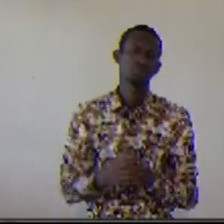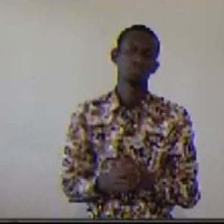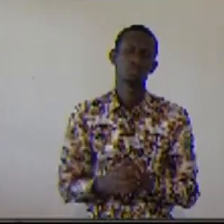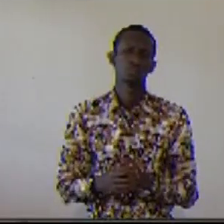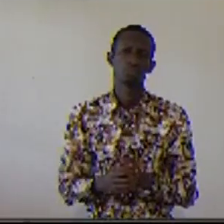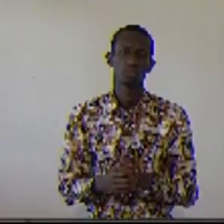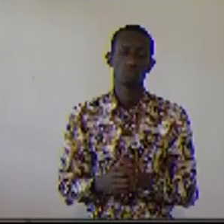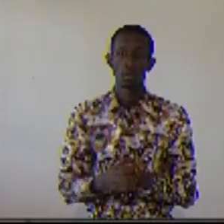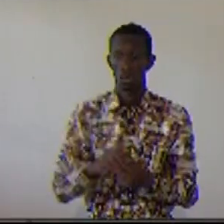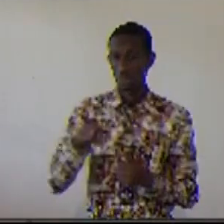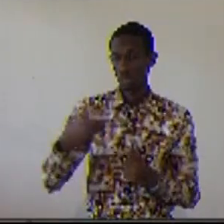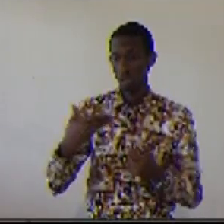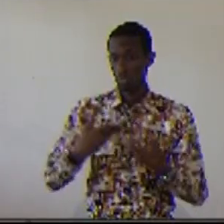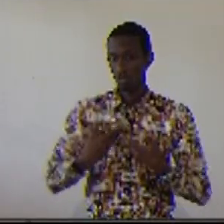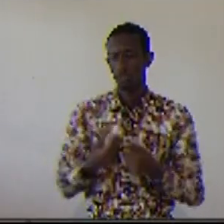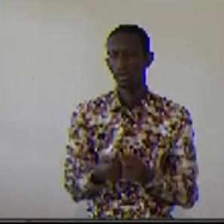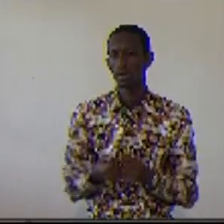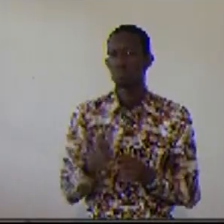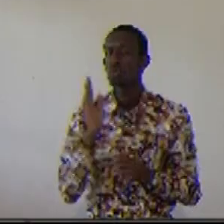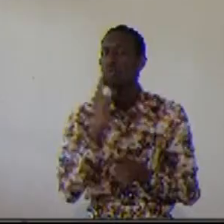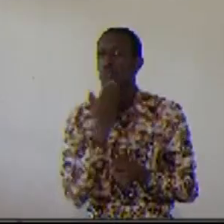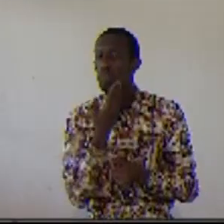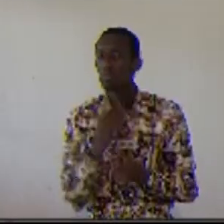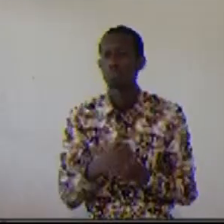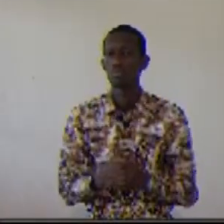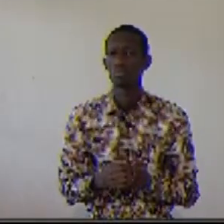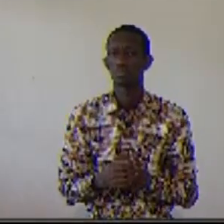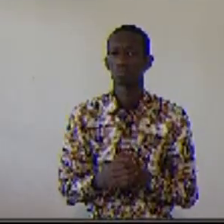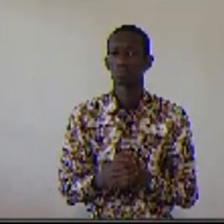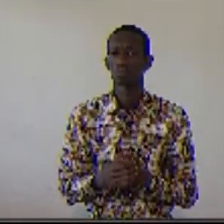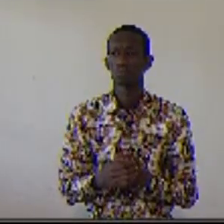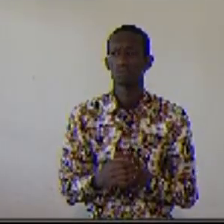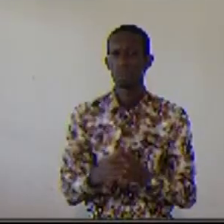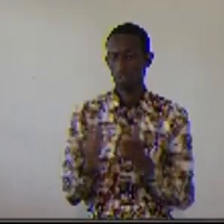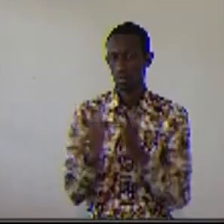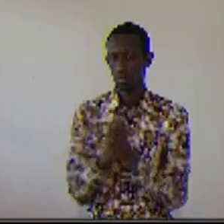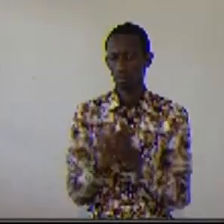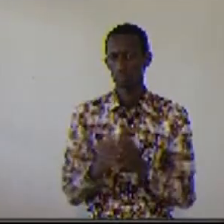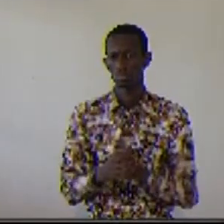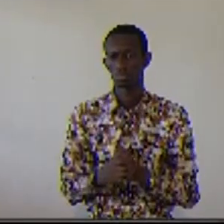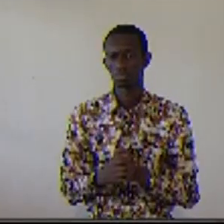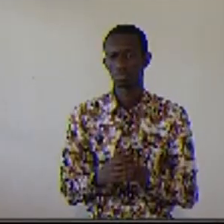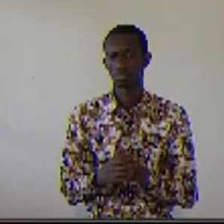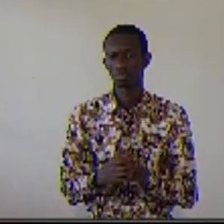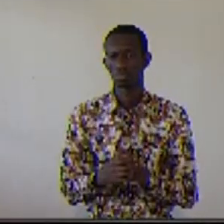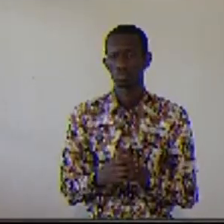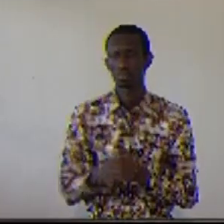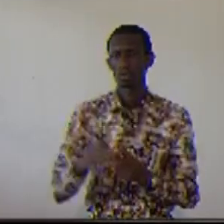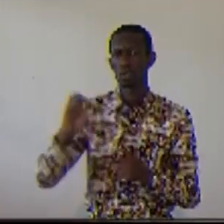we have water. There must be presence of water, and there must be oxygen.